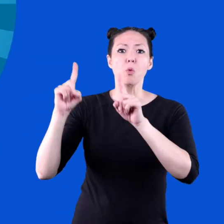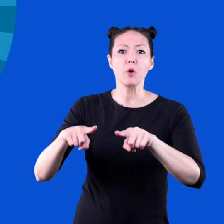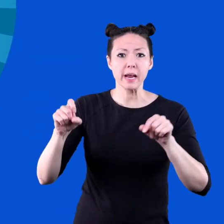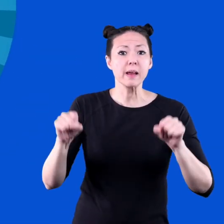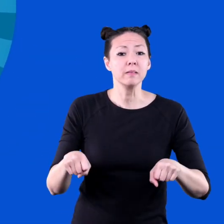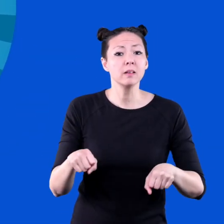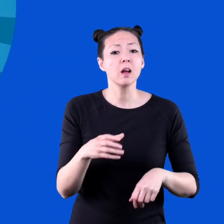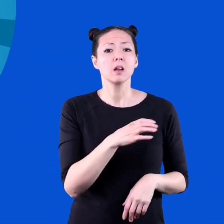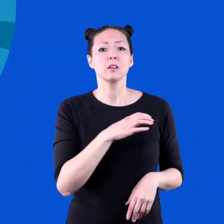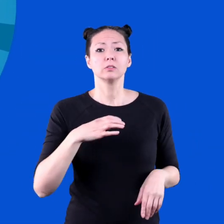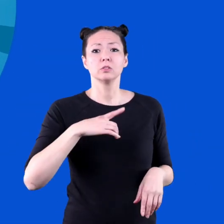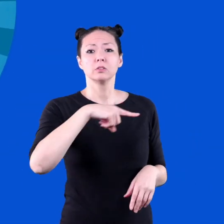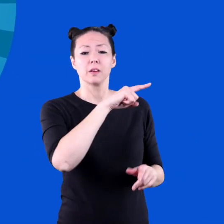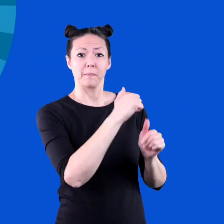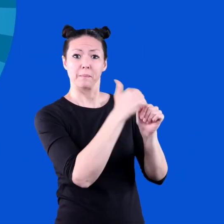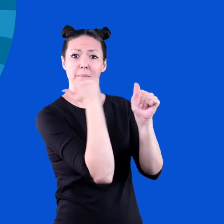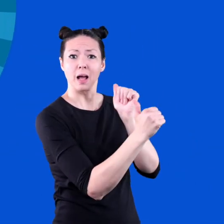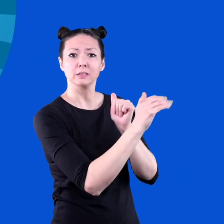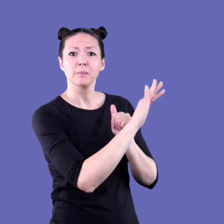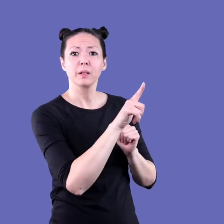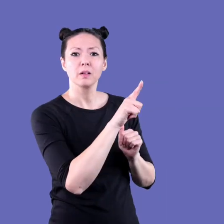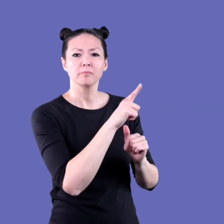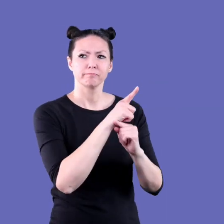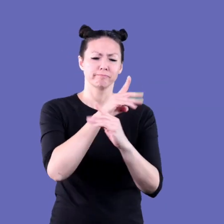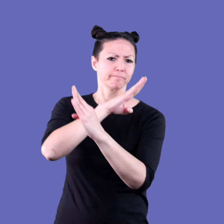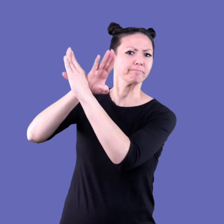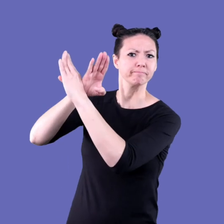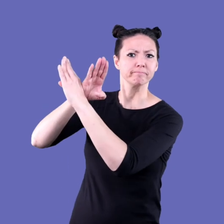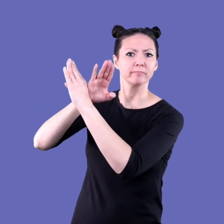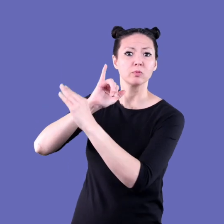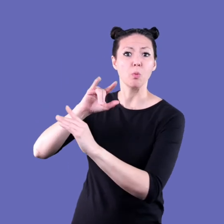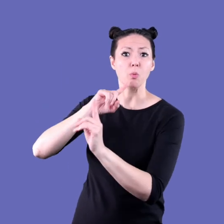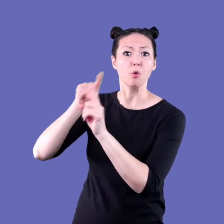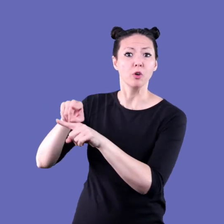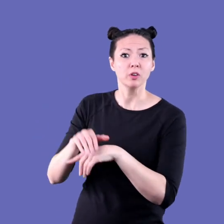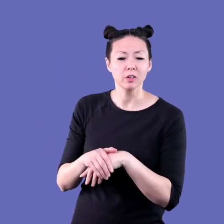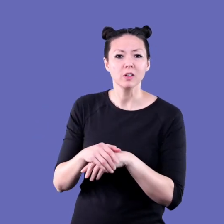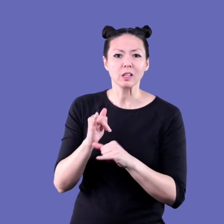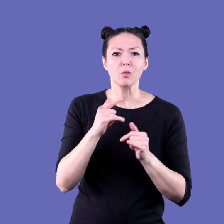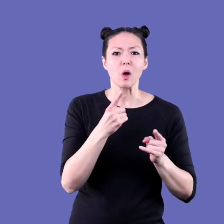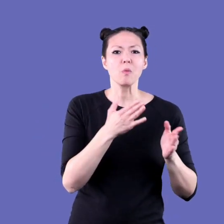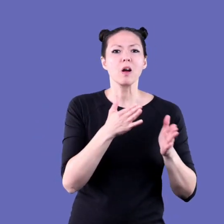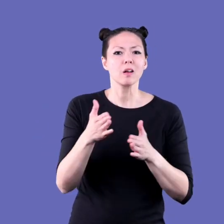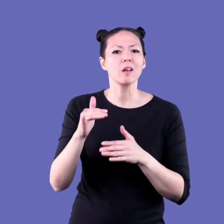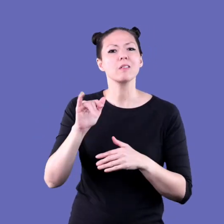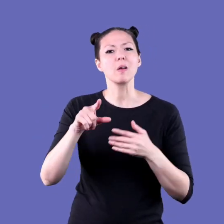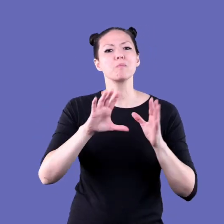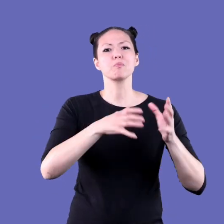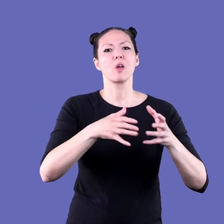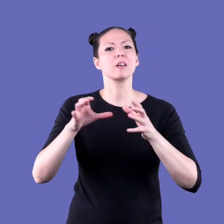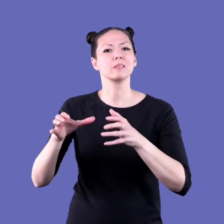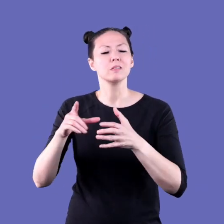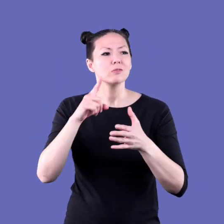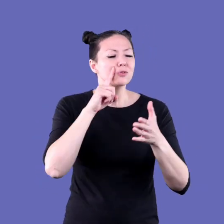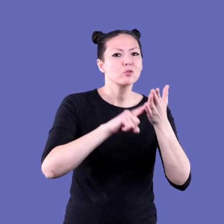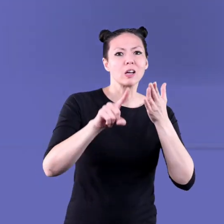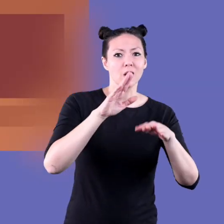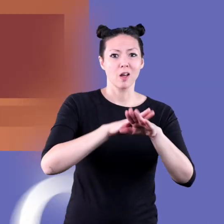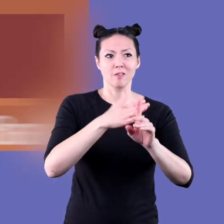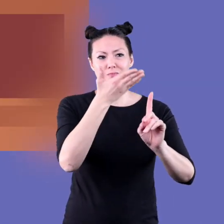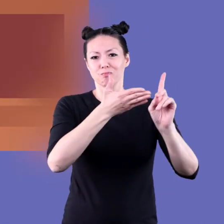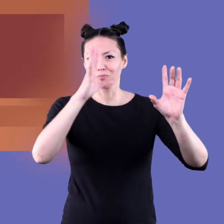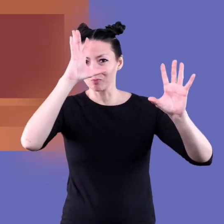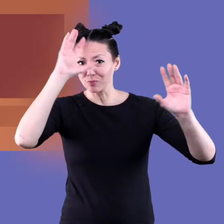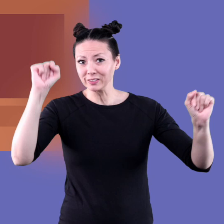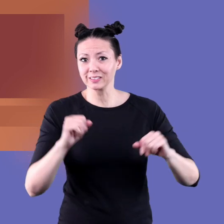pass a bill to block that order. That's one way that those 2 branches check on the president. To